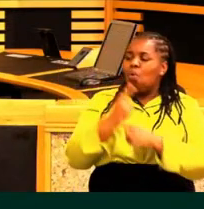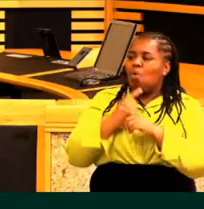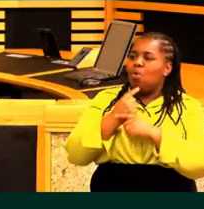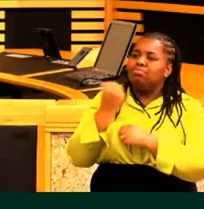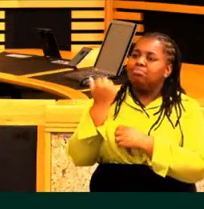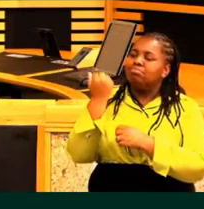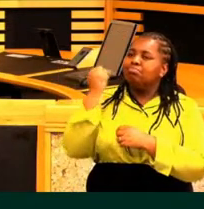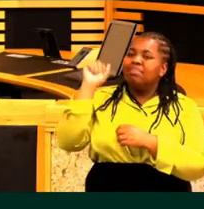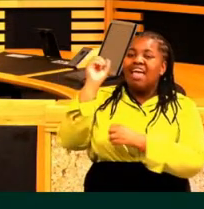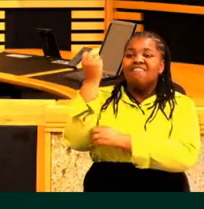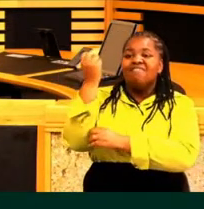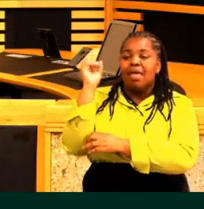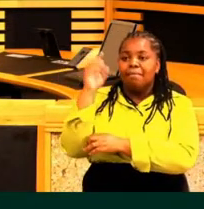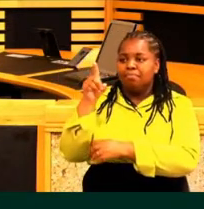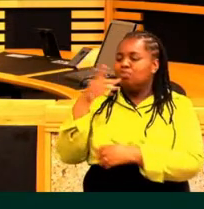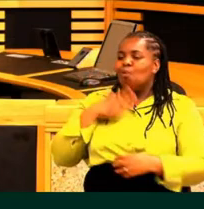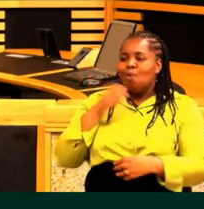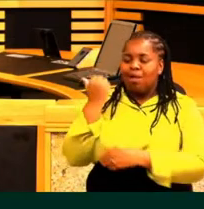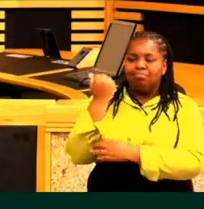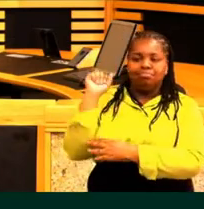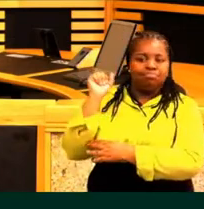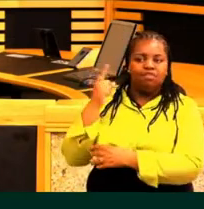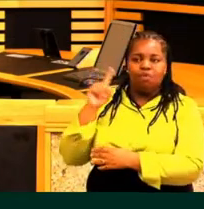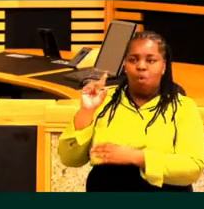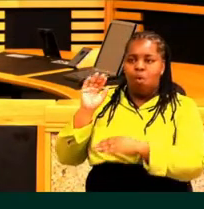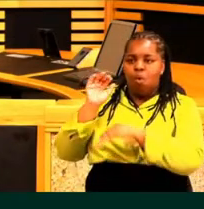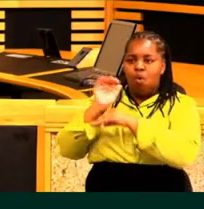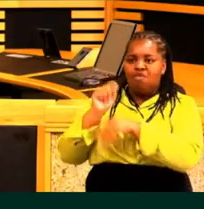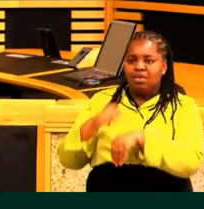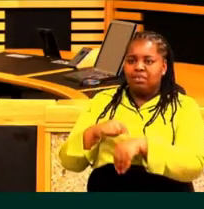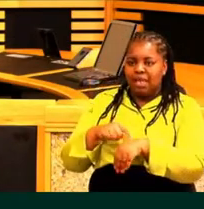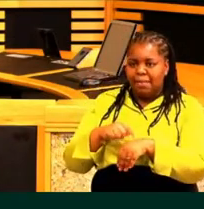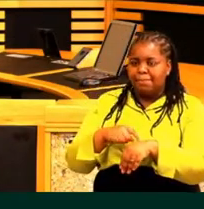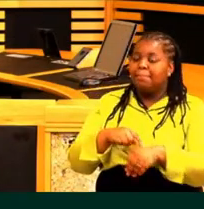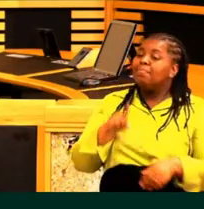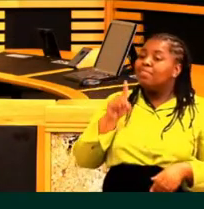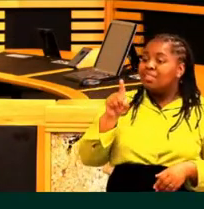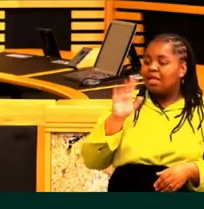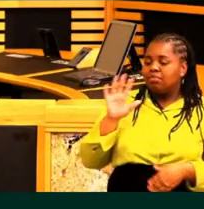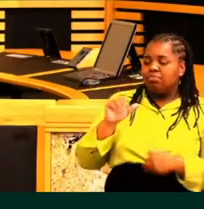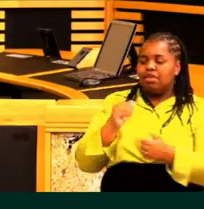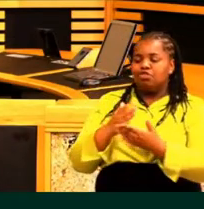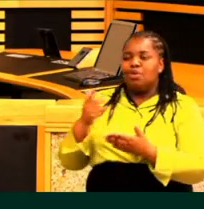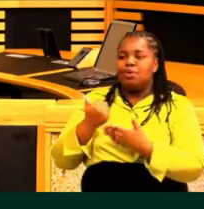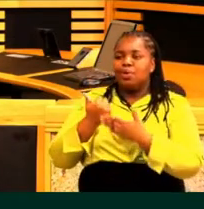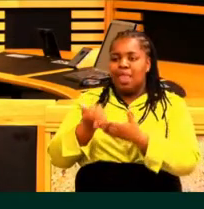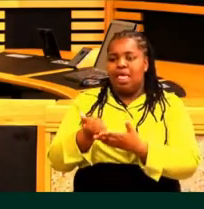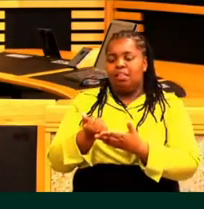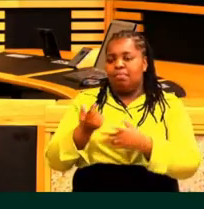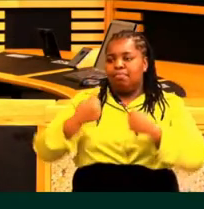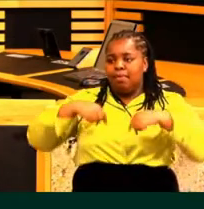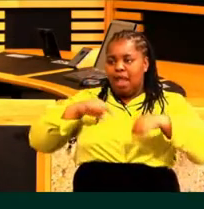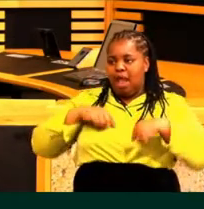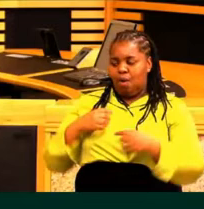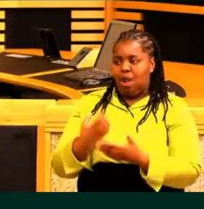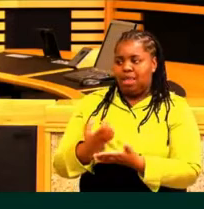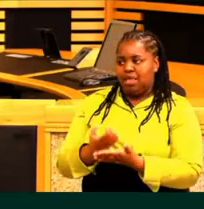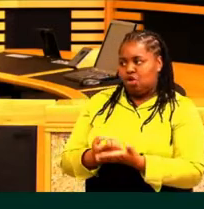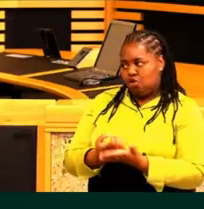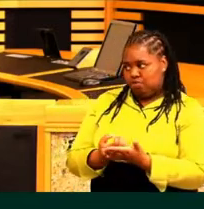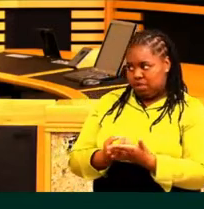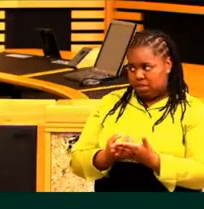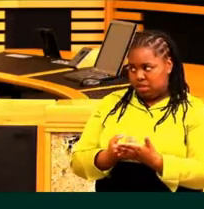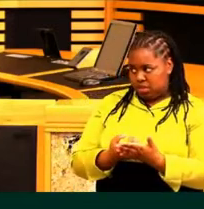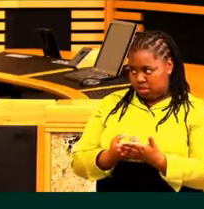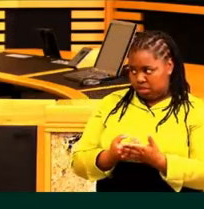time it remains important to drive our economy and the automotive sector in which the province is